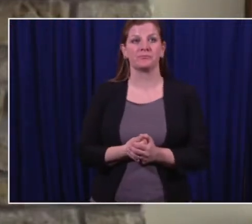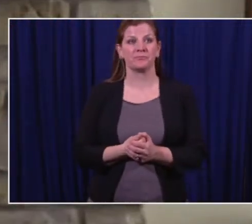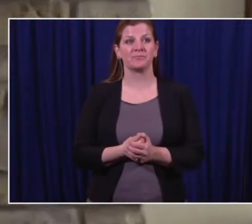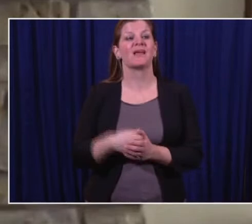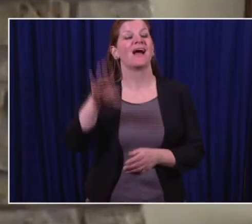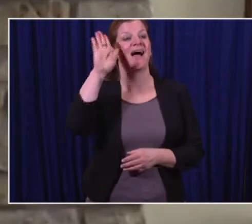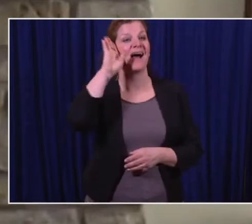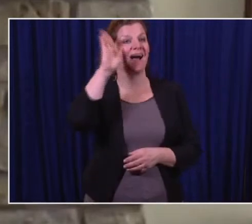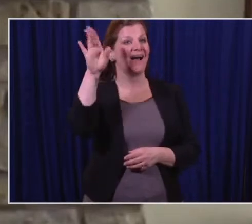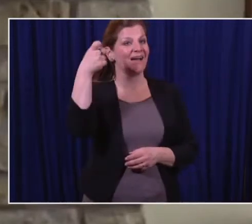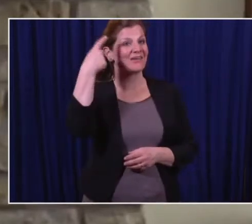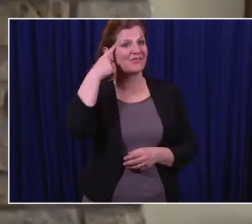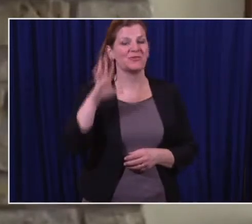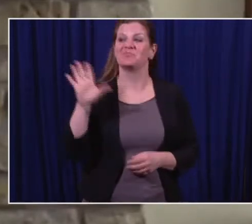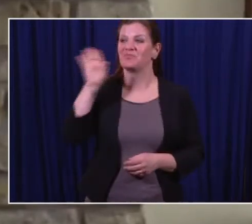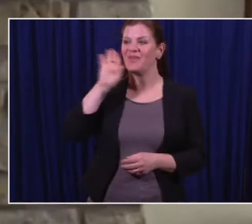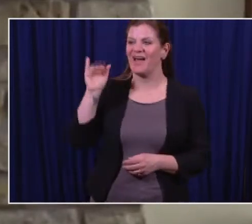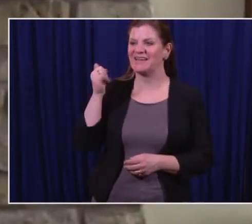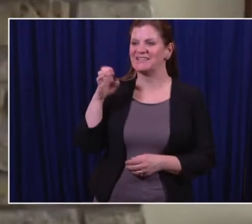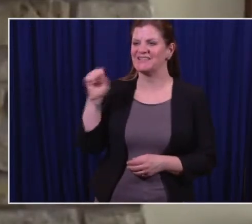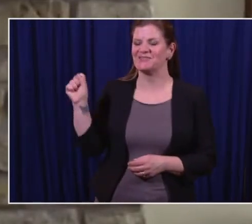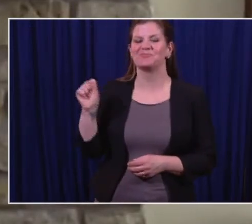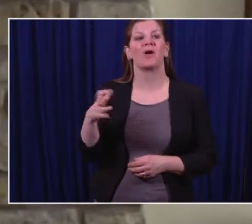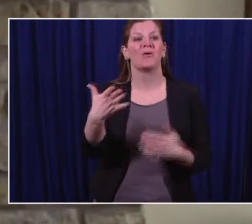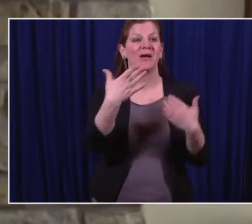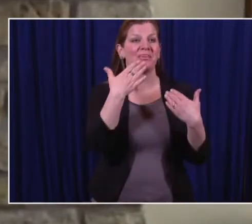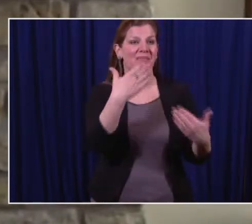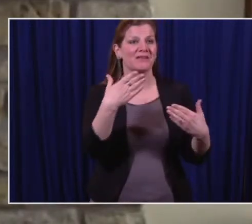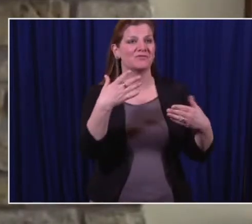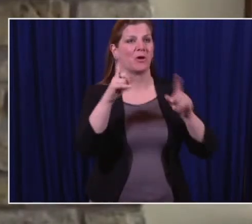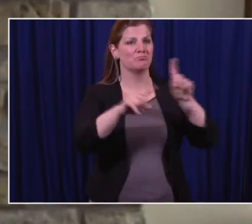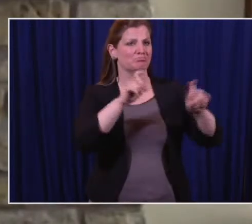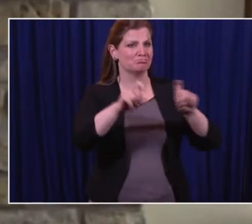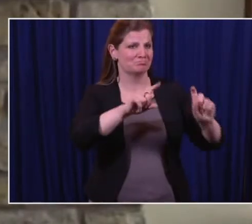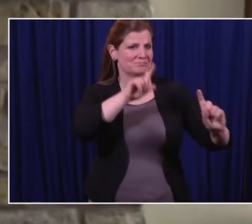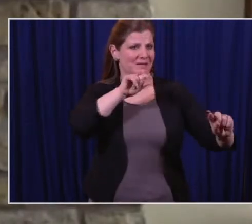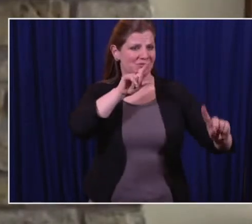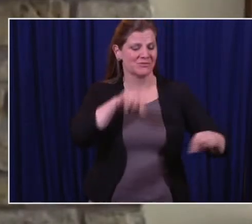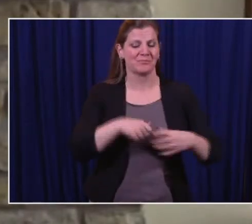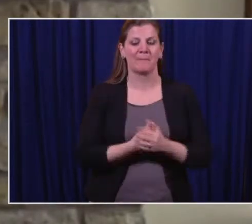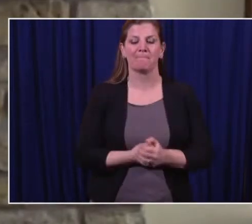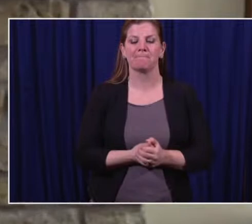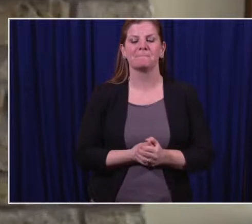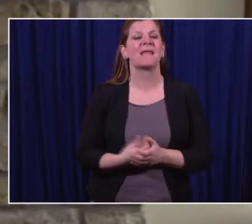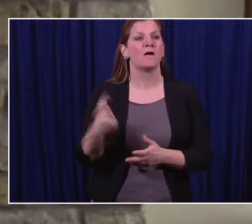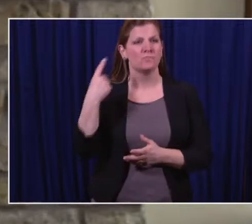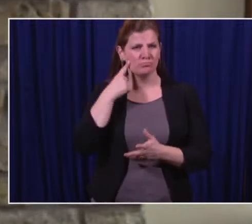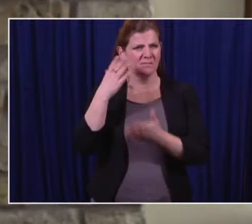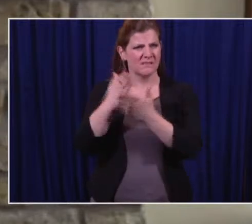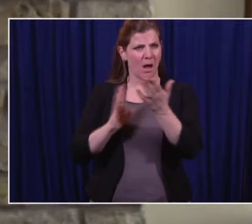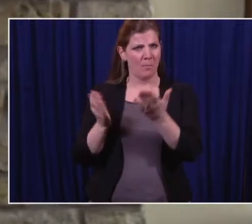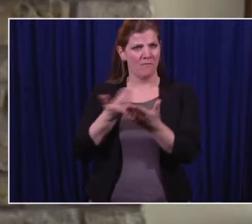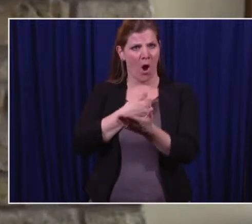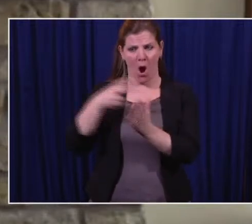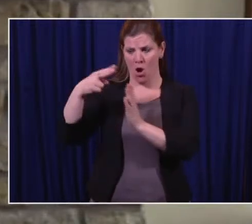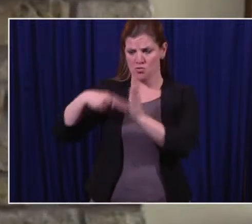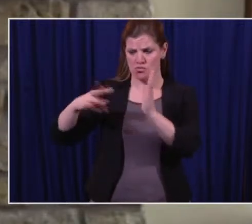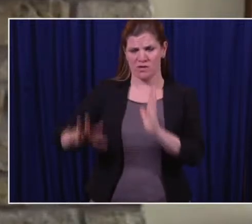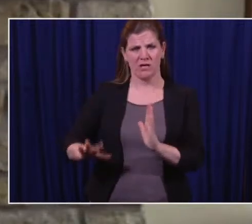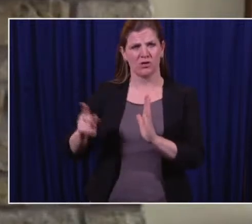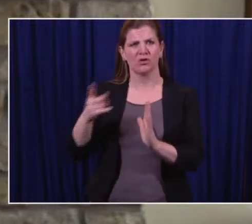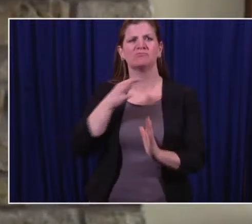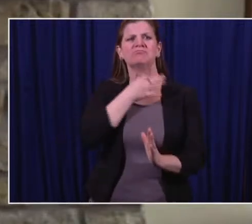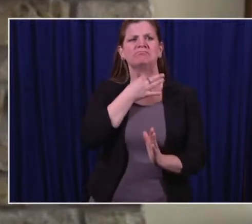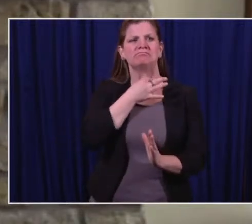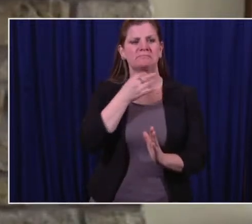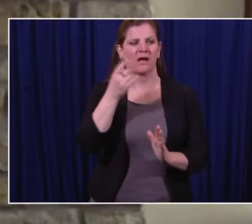Hi, Governor. Hey, Jess. Thanks for taking our questions today. We've been hearing from readers wondering when visitation can resume at